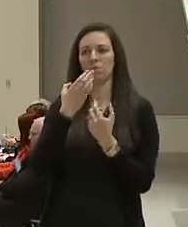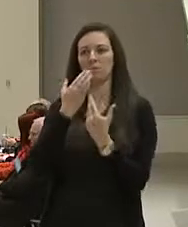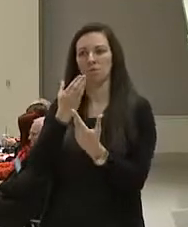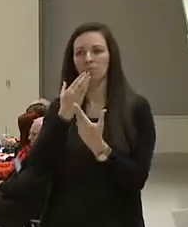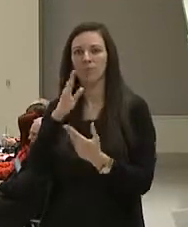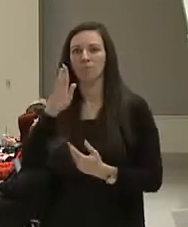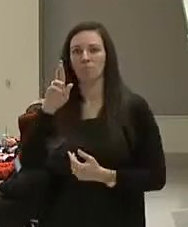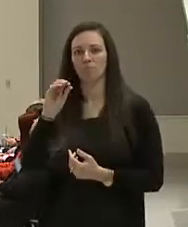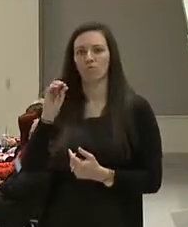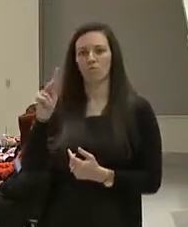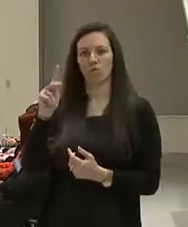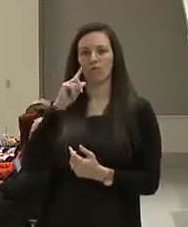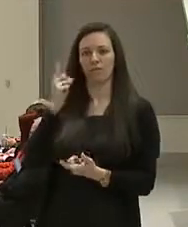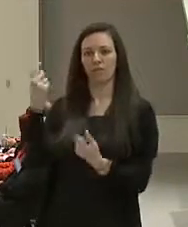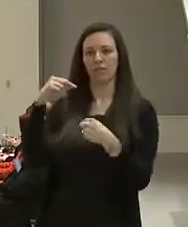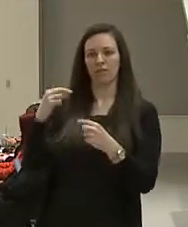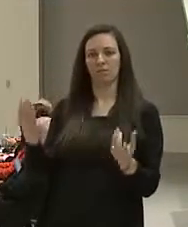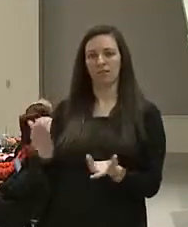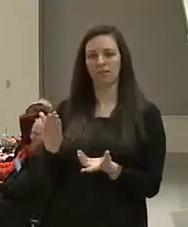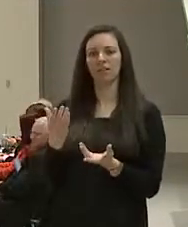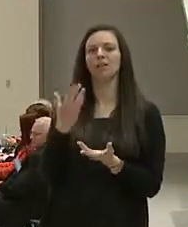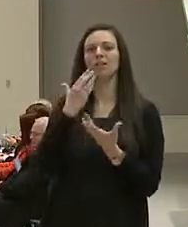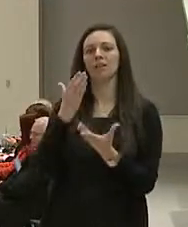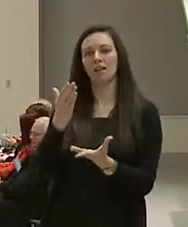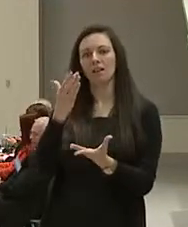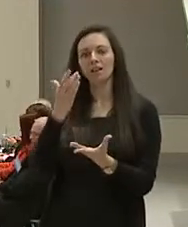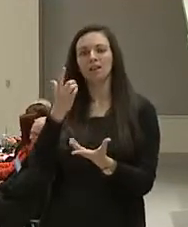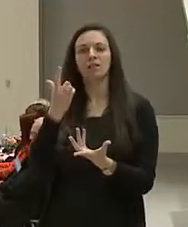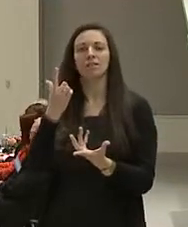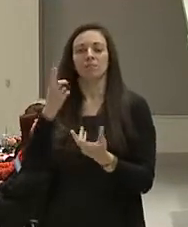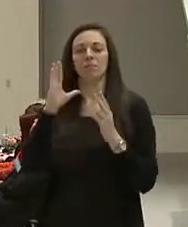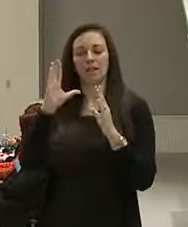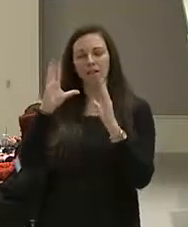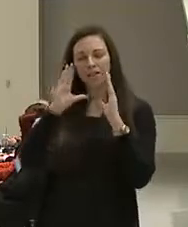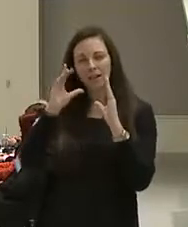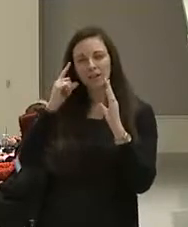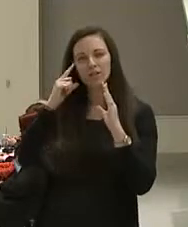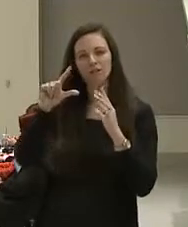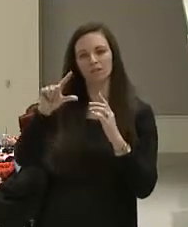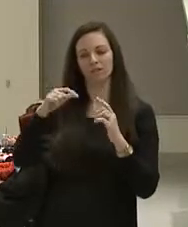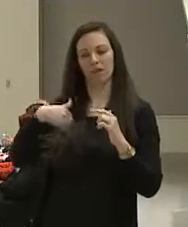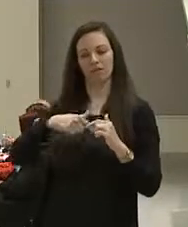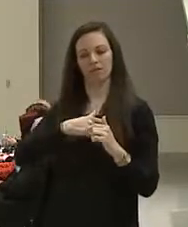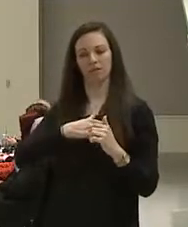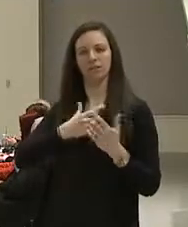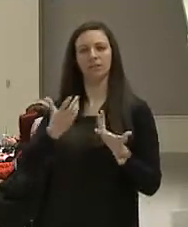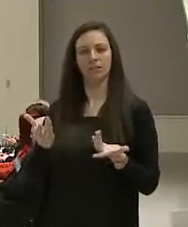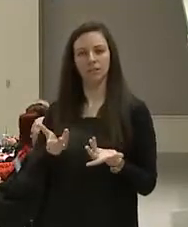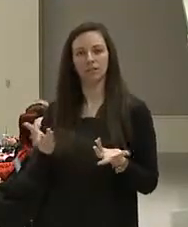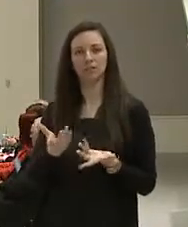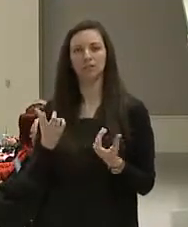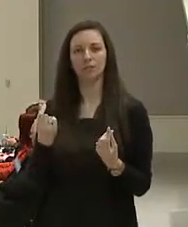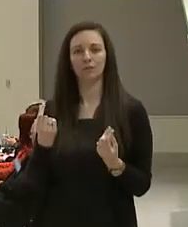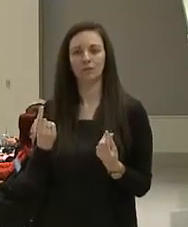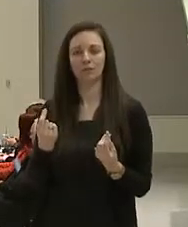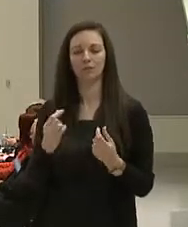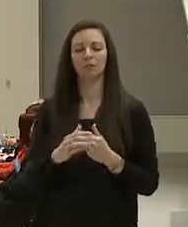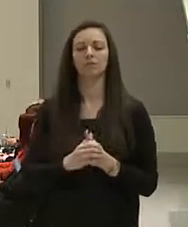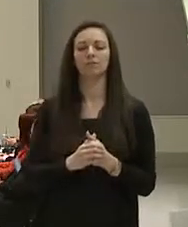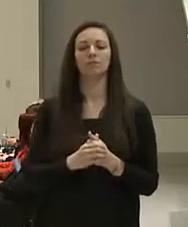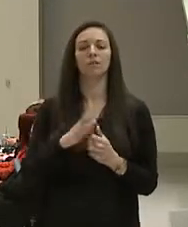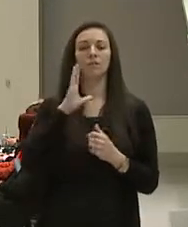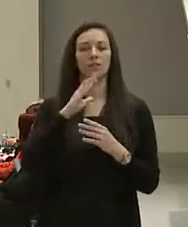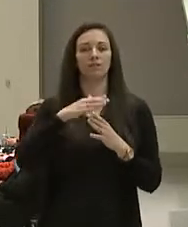attention to what the task force is doing, and thank Senator Brown as well. Also, let me just thank, even though we'll finish up tomorrow, obviously